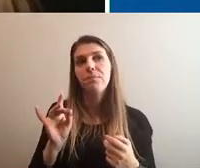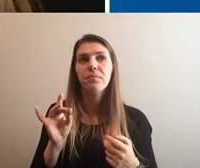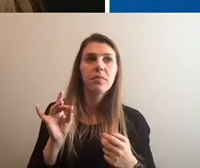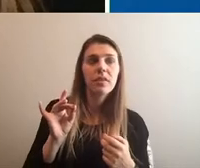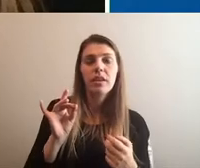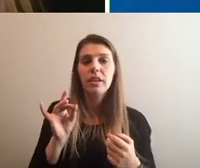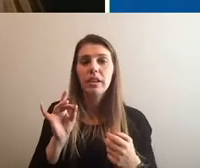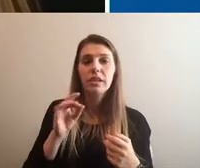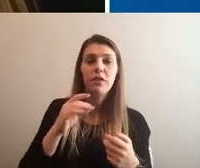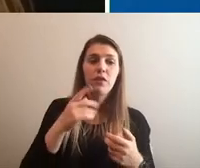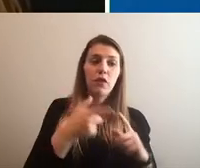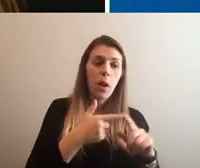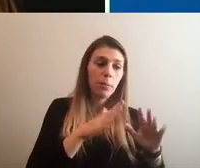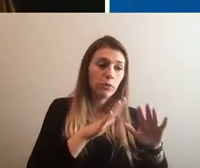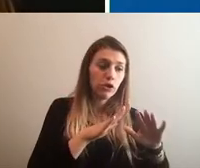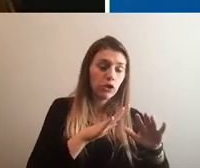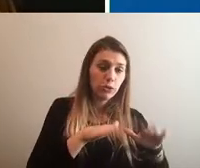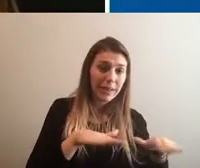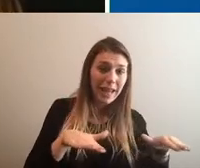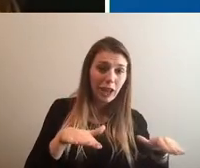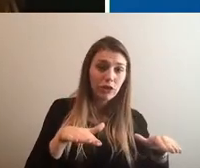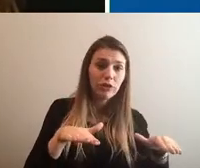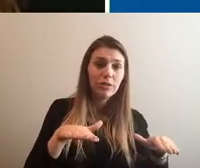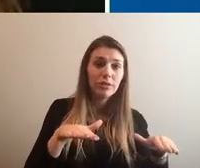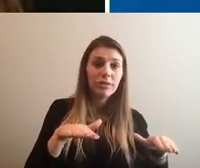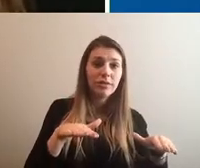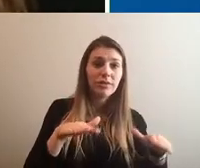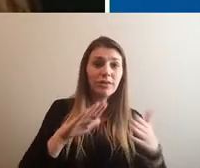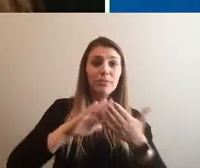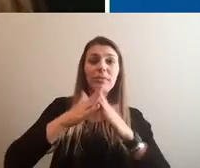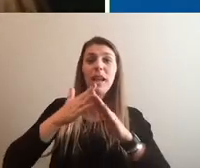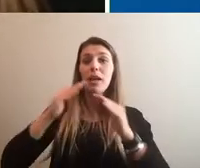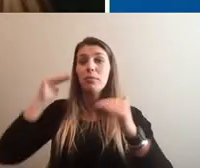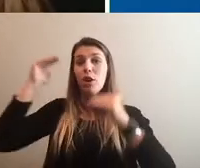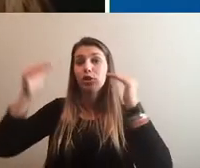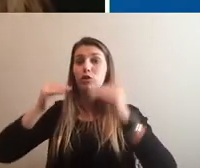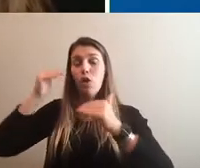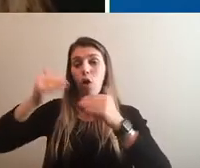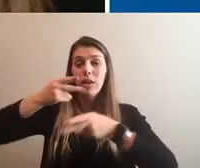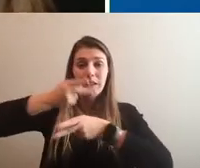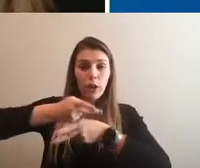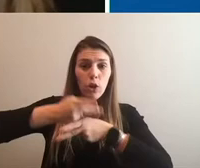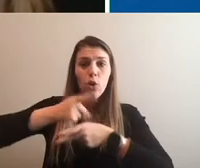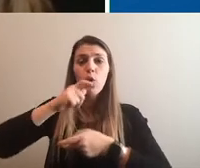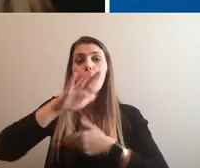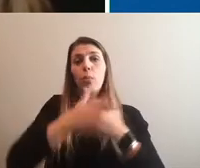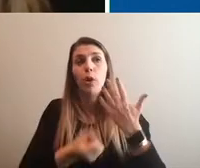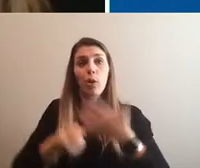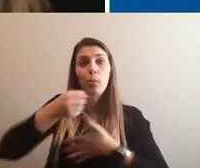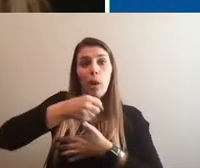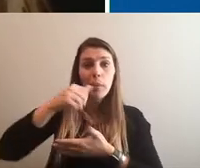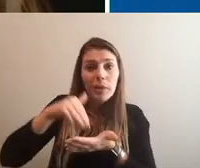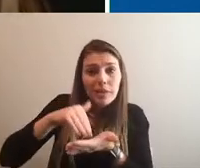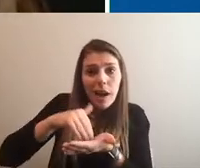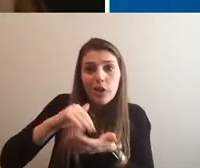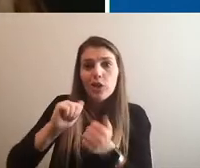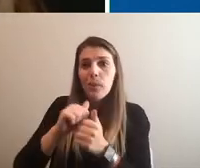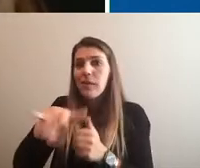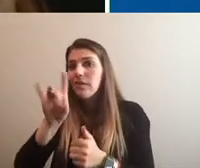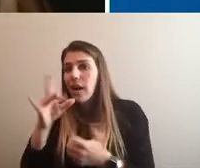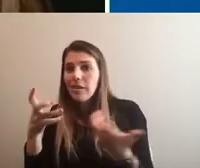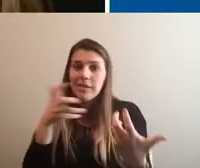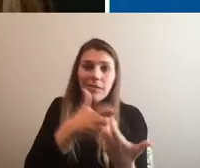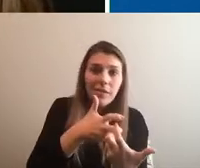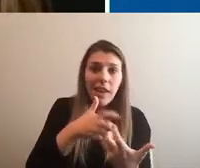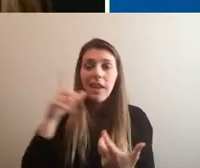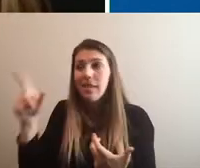from pediatrics to adult medicine care. Who will be her primary care doctor? How do we find that? How does that person